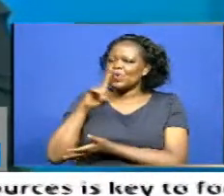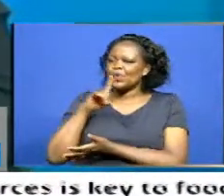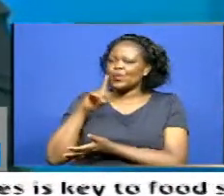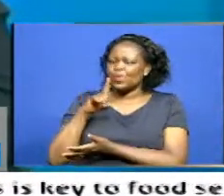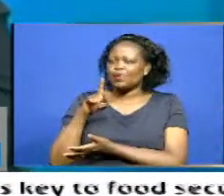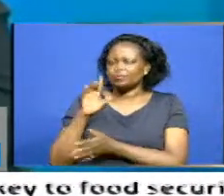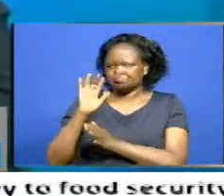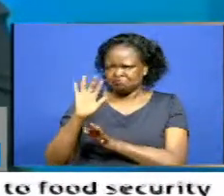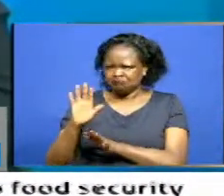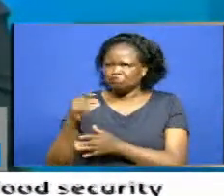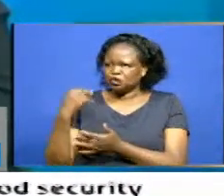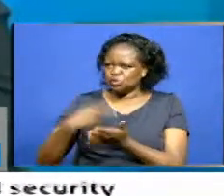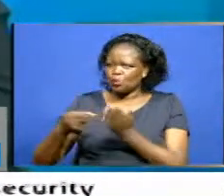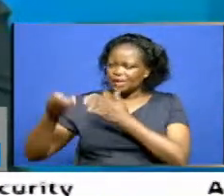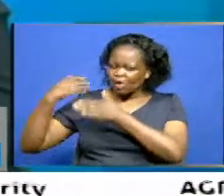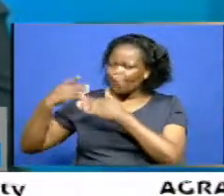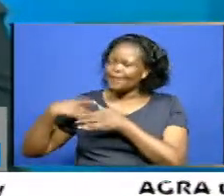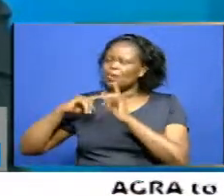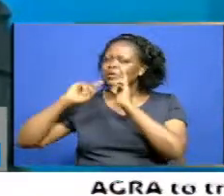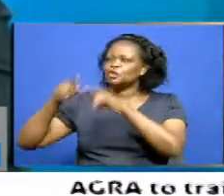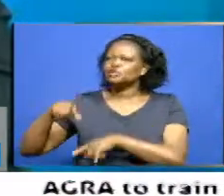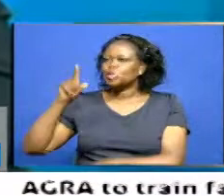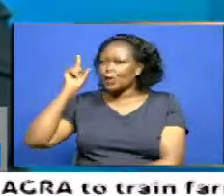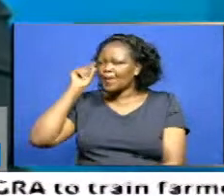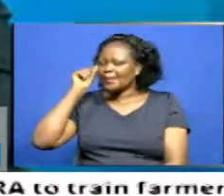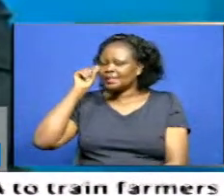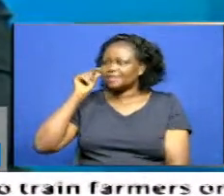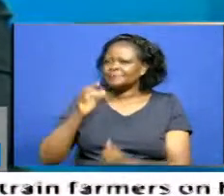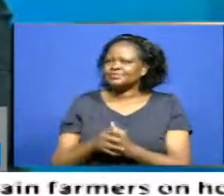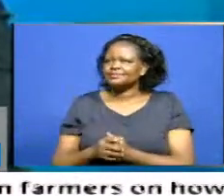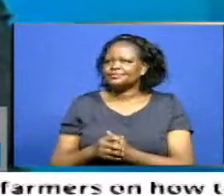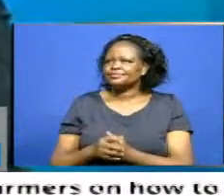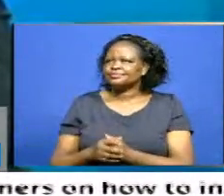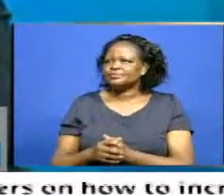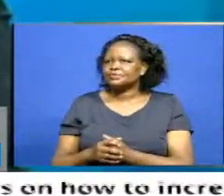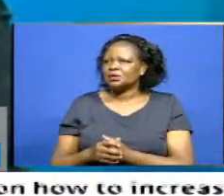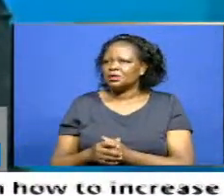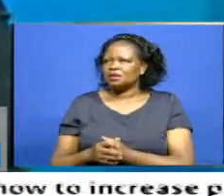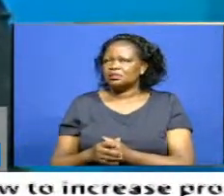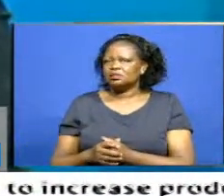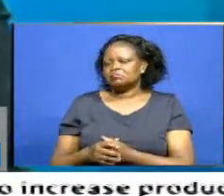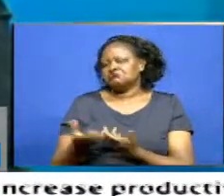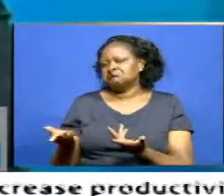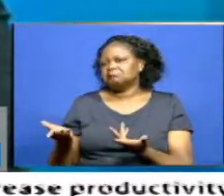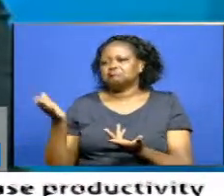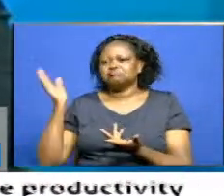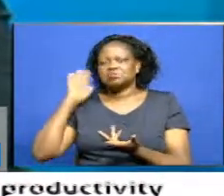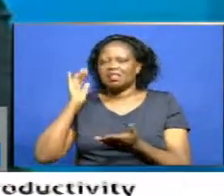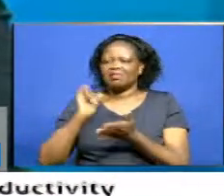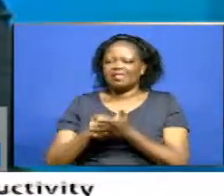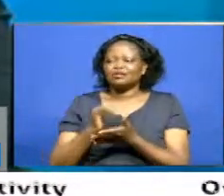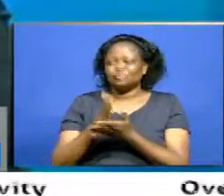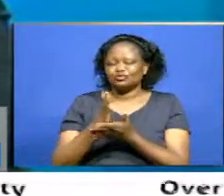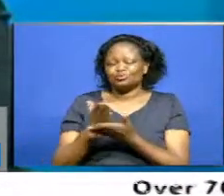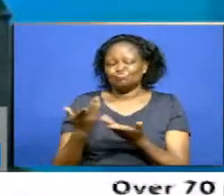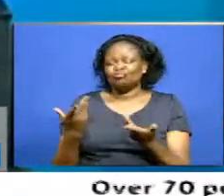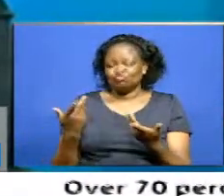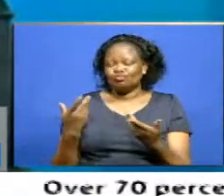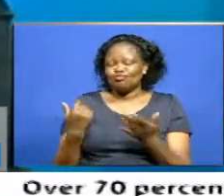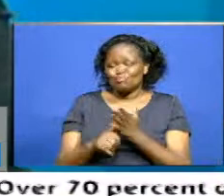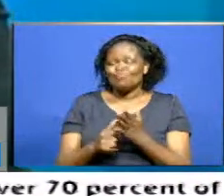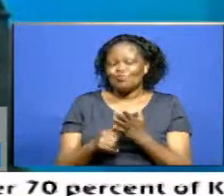was in Mombasa in Bangladesh. And equally, when you go to those communities, the communities telling you they've had to cope with the same situation.